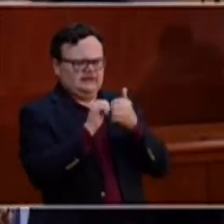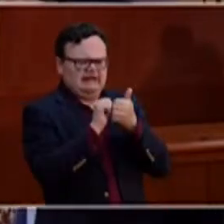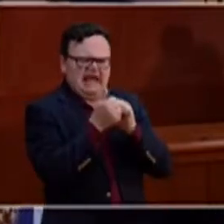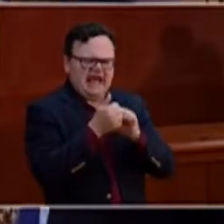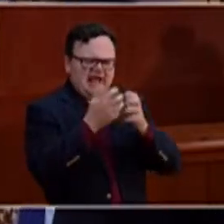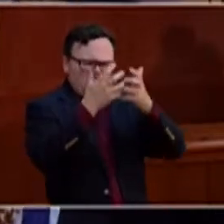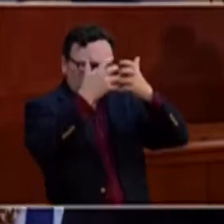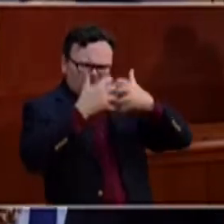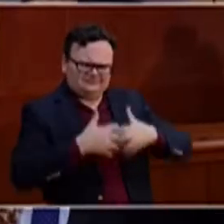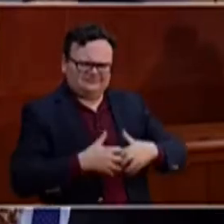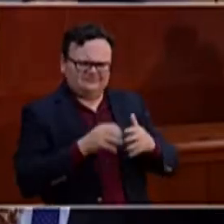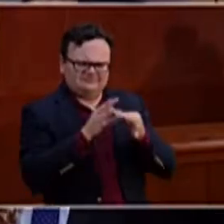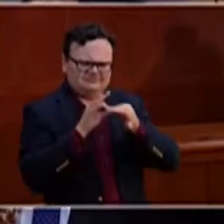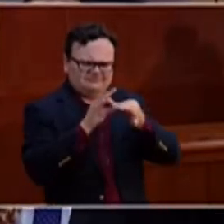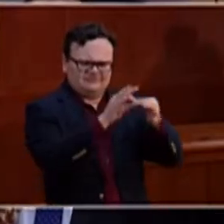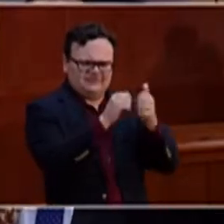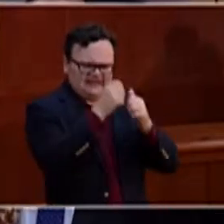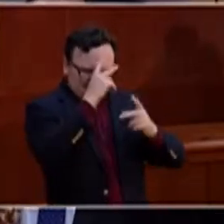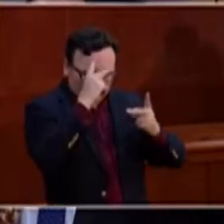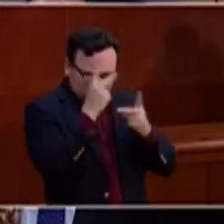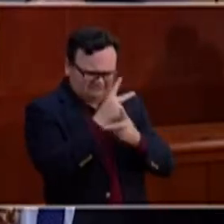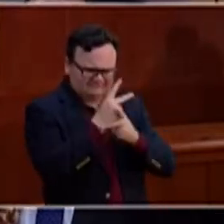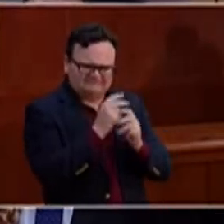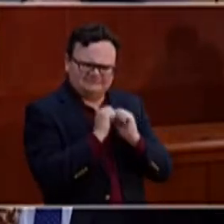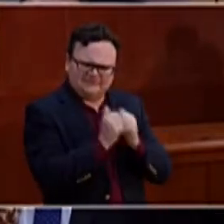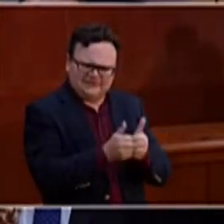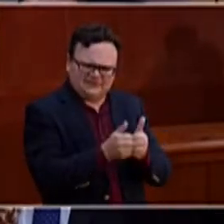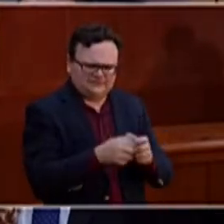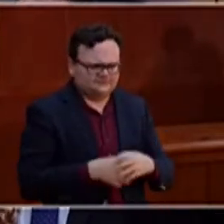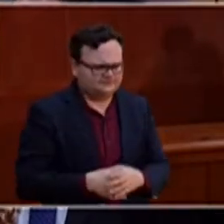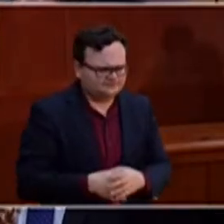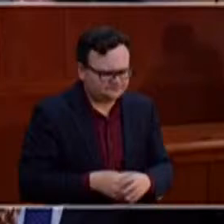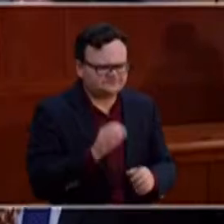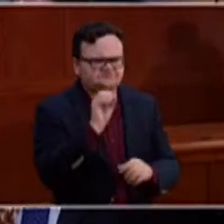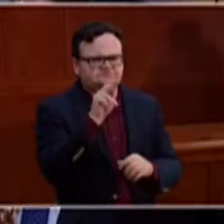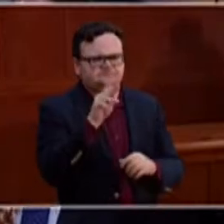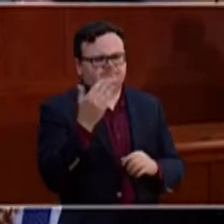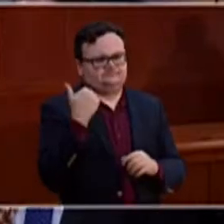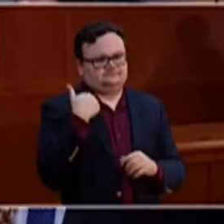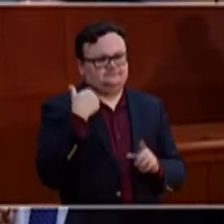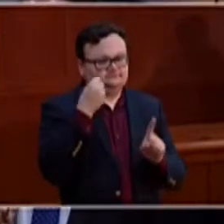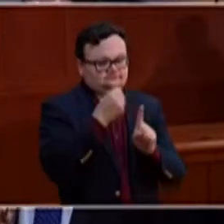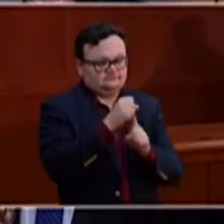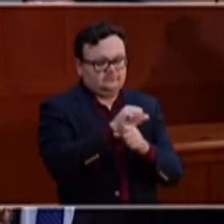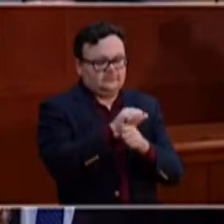where are they going and from where? So at the beginning of this, we had